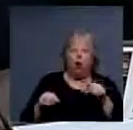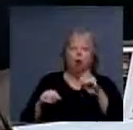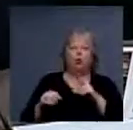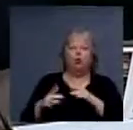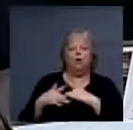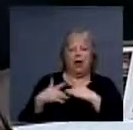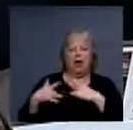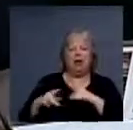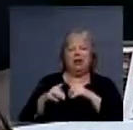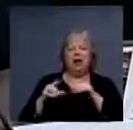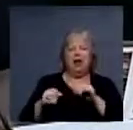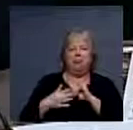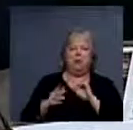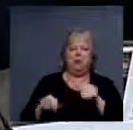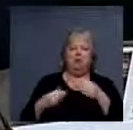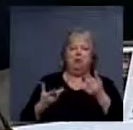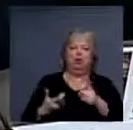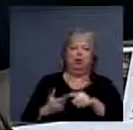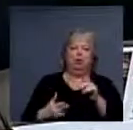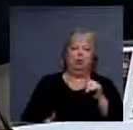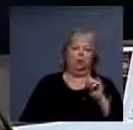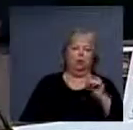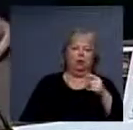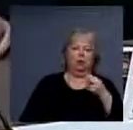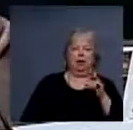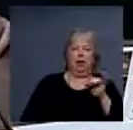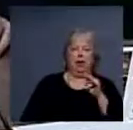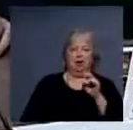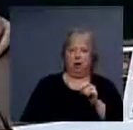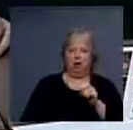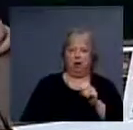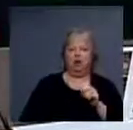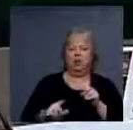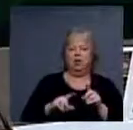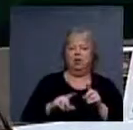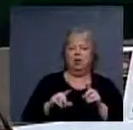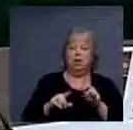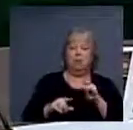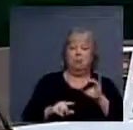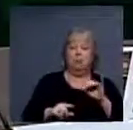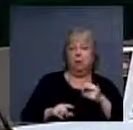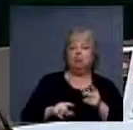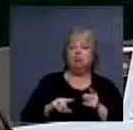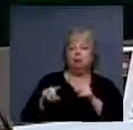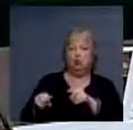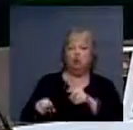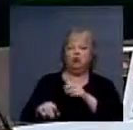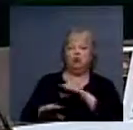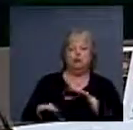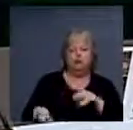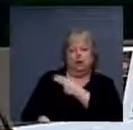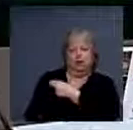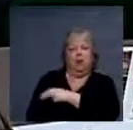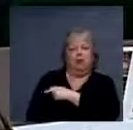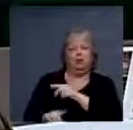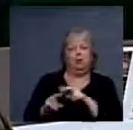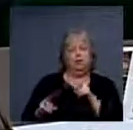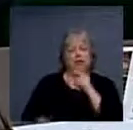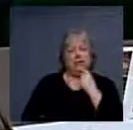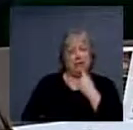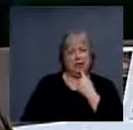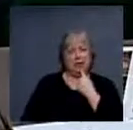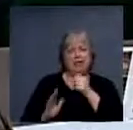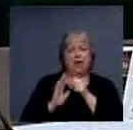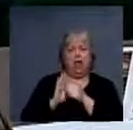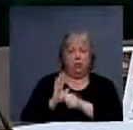present to Catherine at her party. Catherine is going to the Children's Hospital in March for a very serious operation, and her family